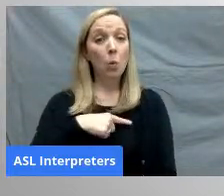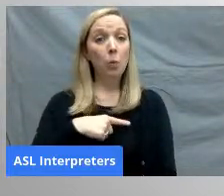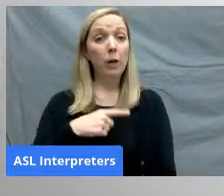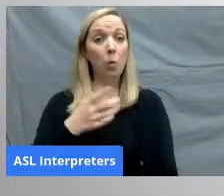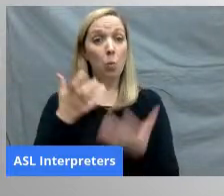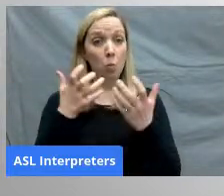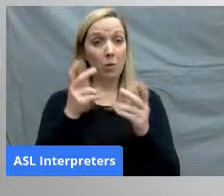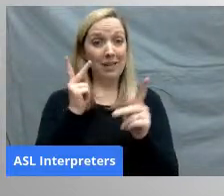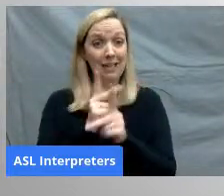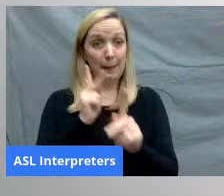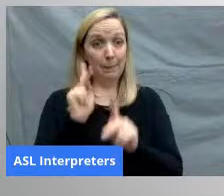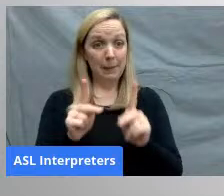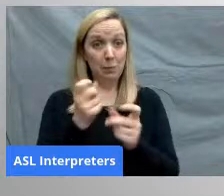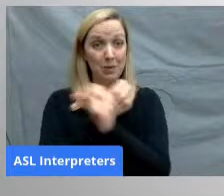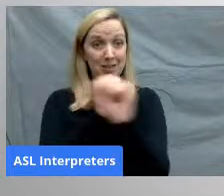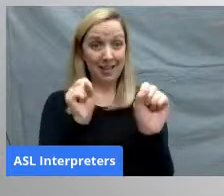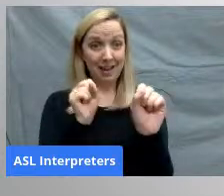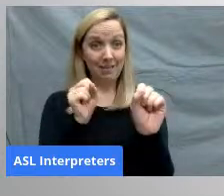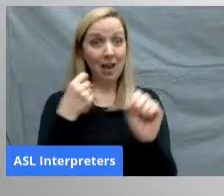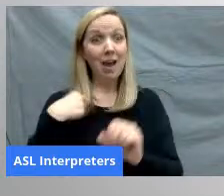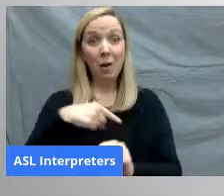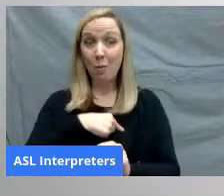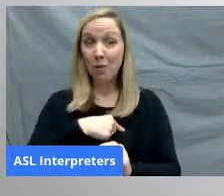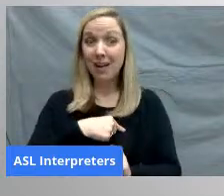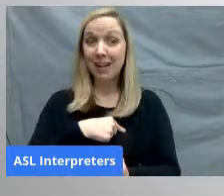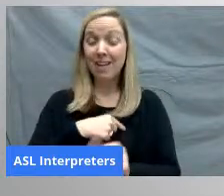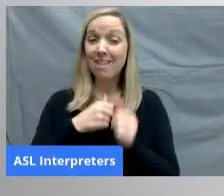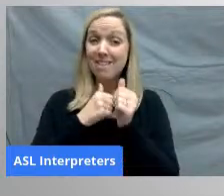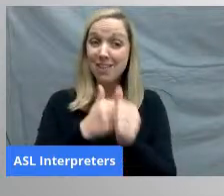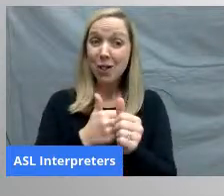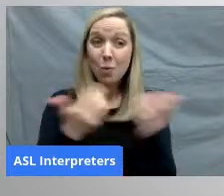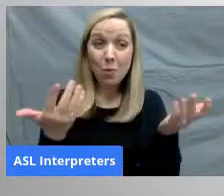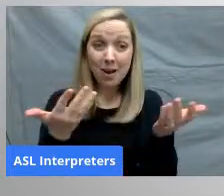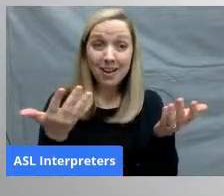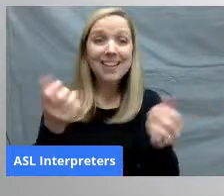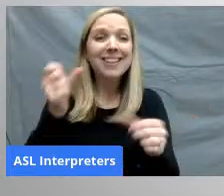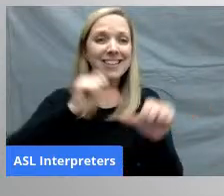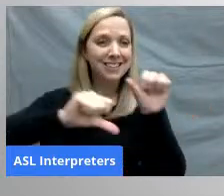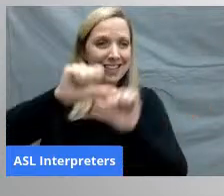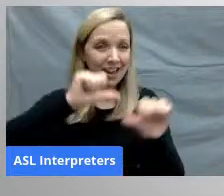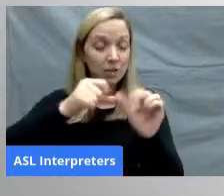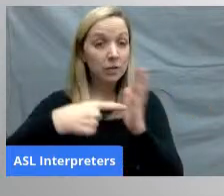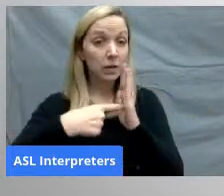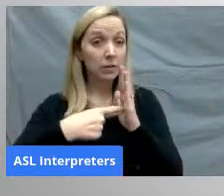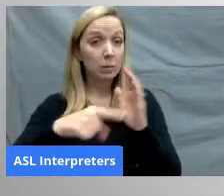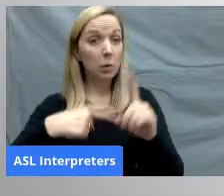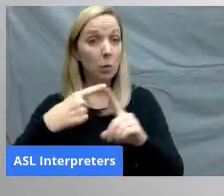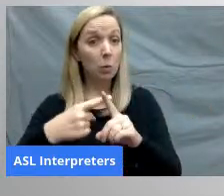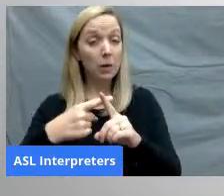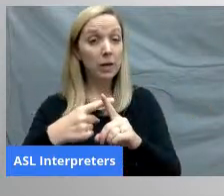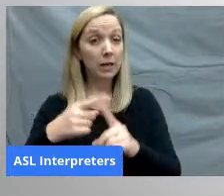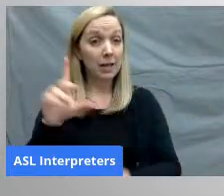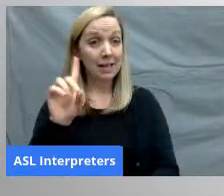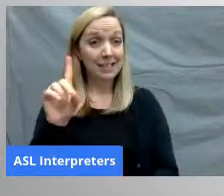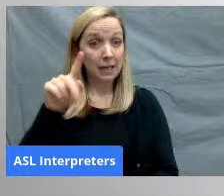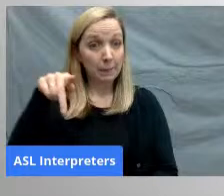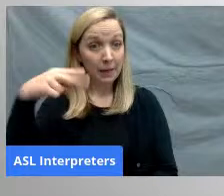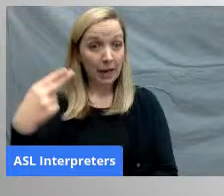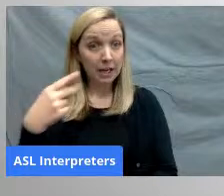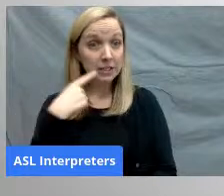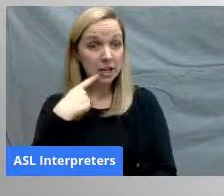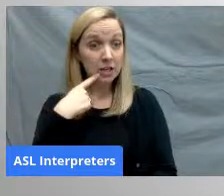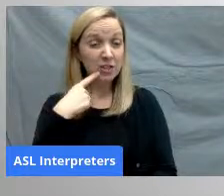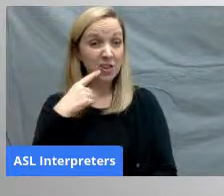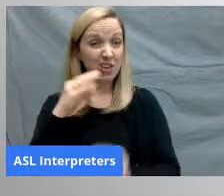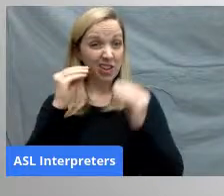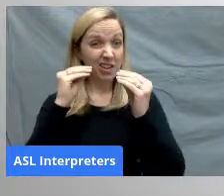follow science. So for example, when public health says, hey, your teachers need to wear face shields because the COVID virus has